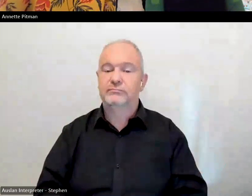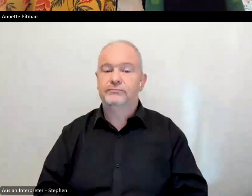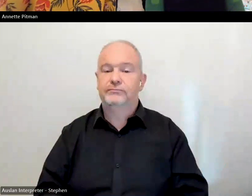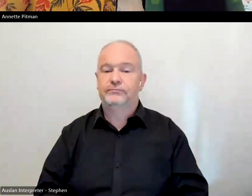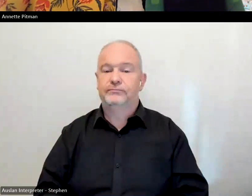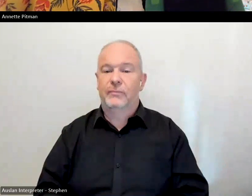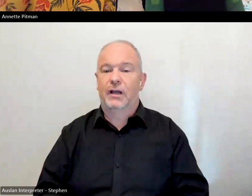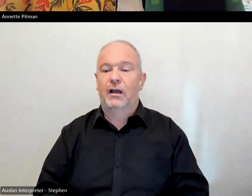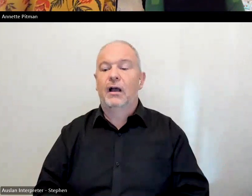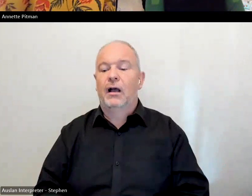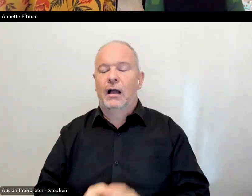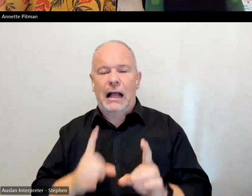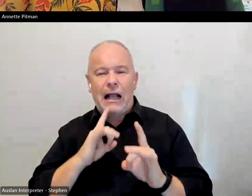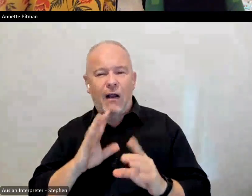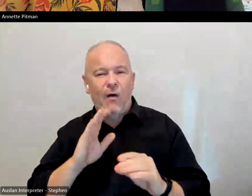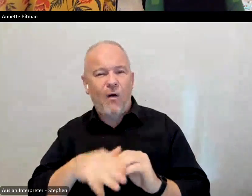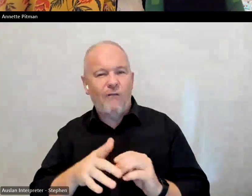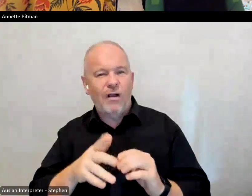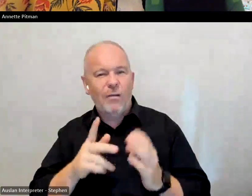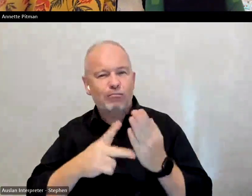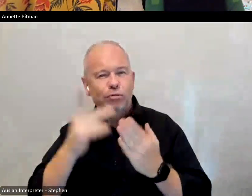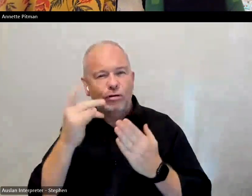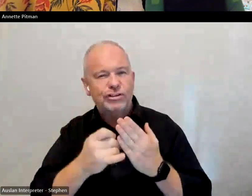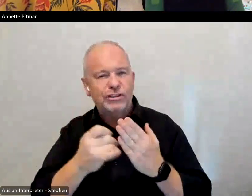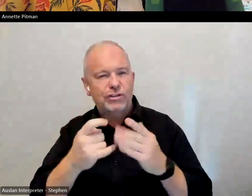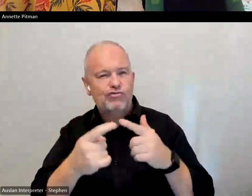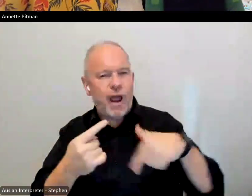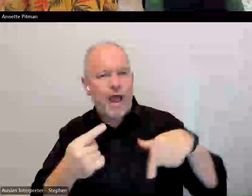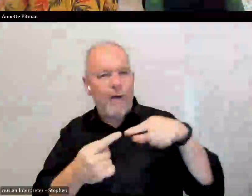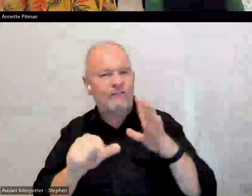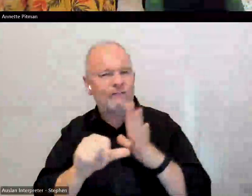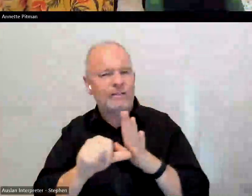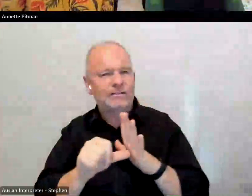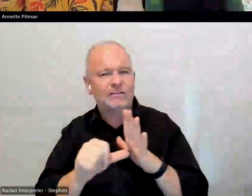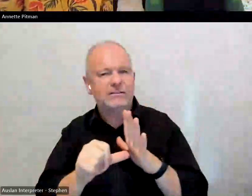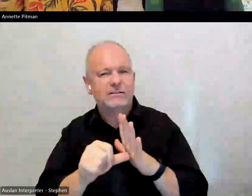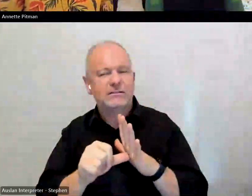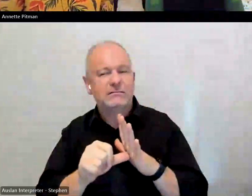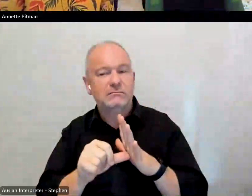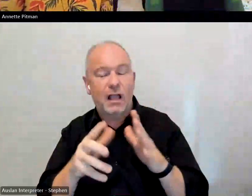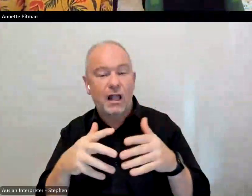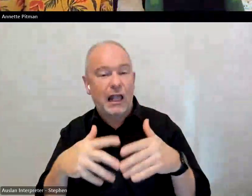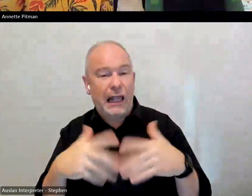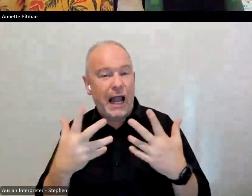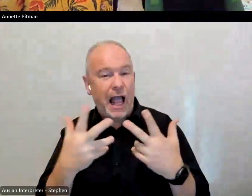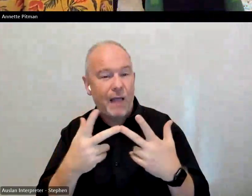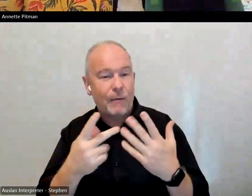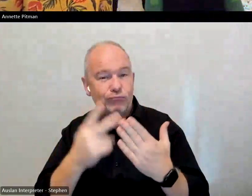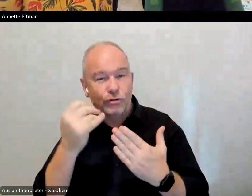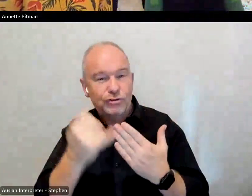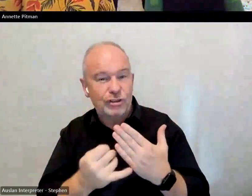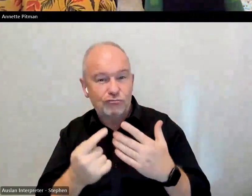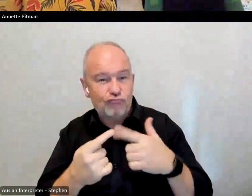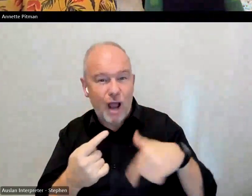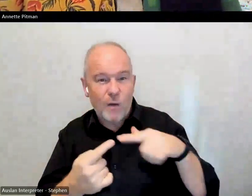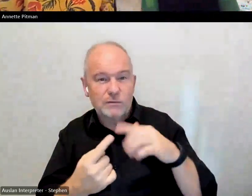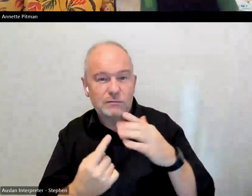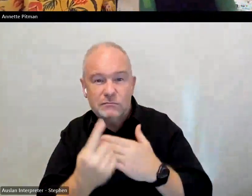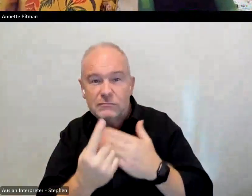And just clarification again around the project round funding. Are there any other project rounds